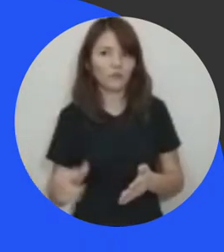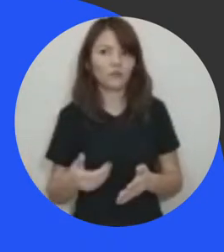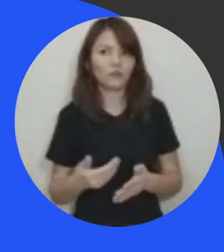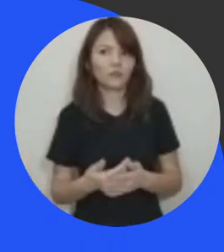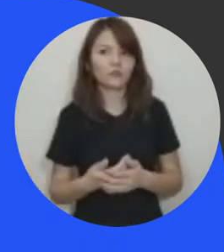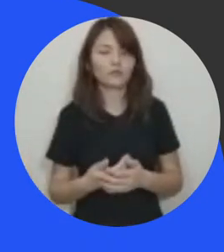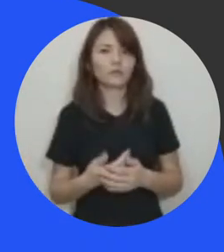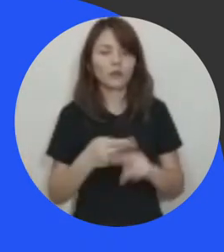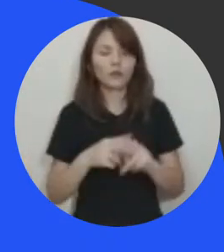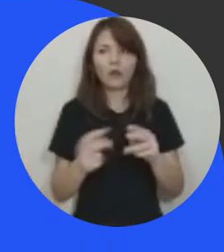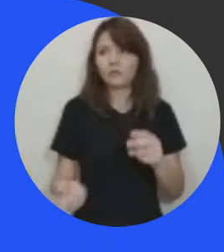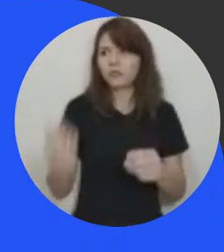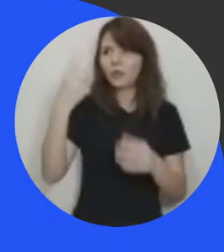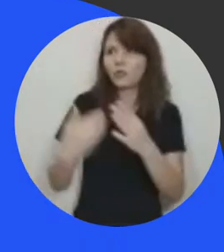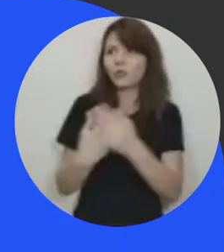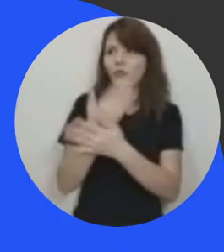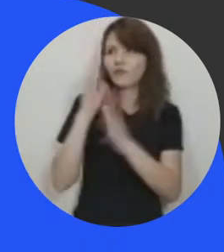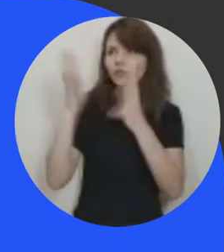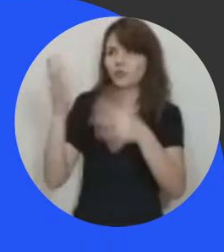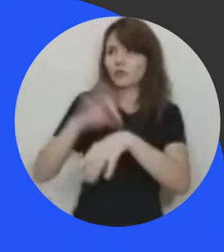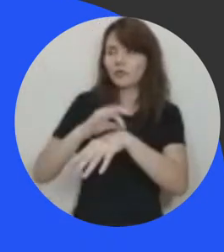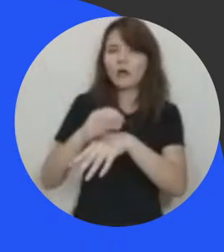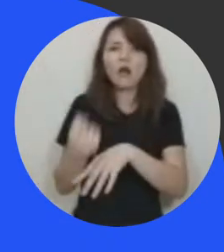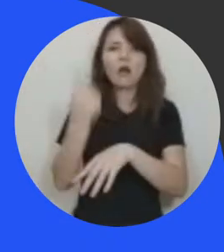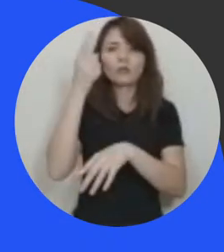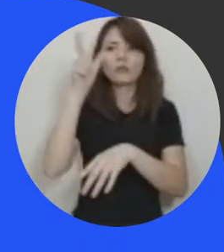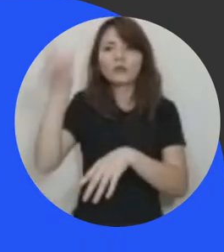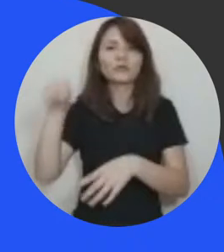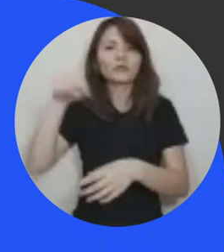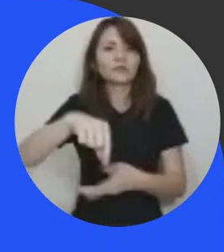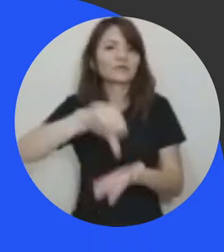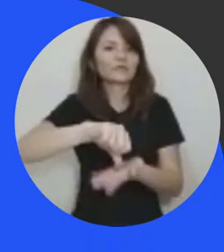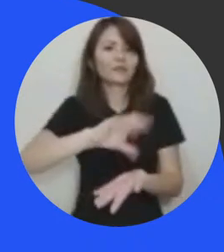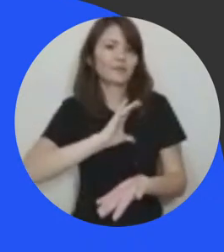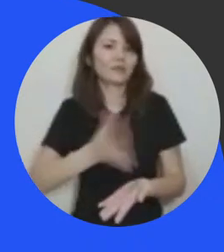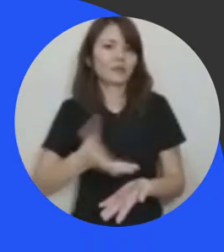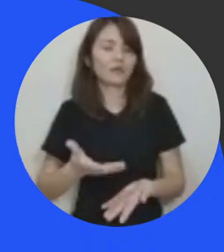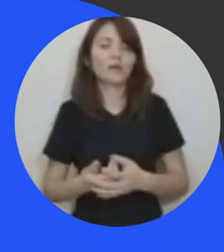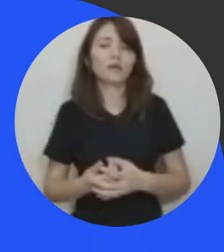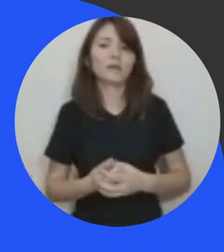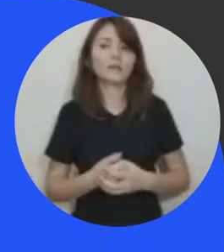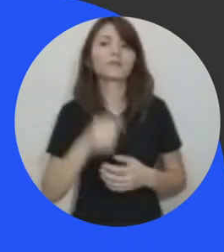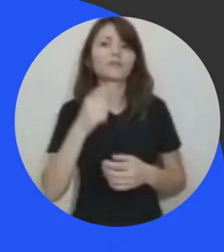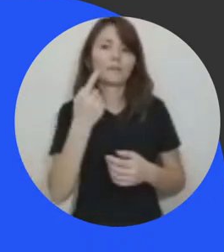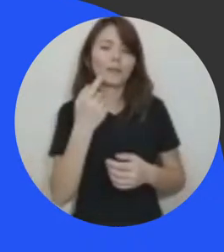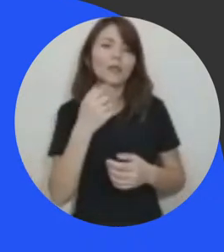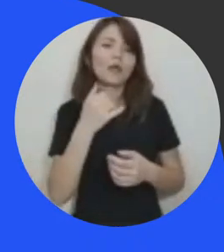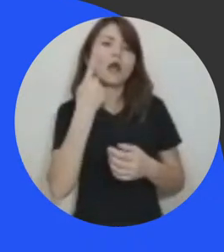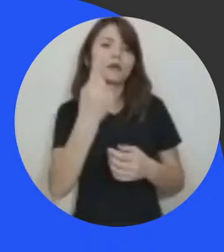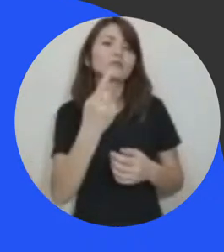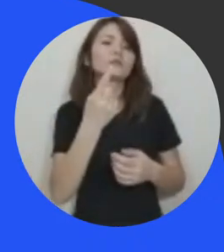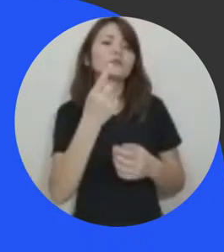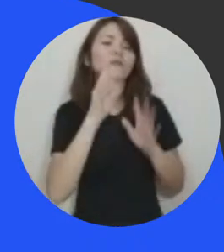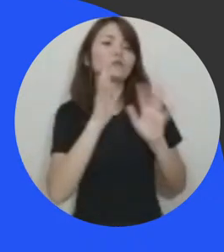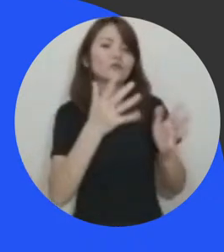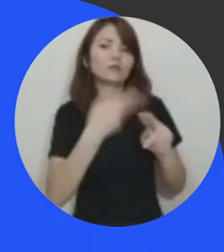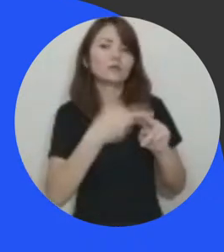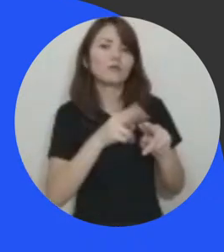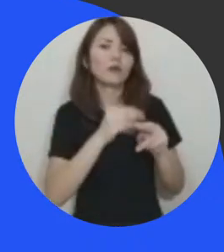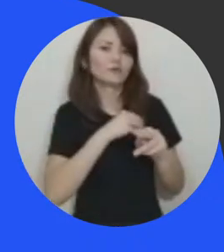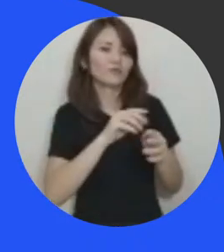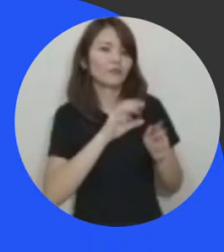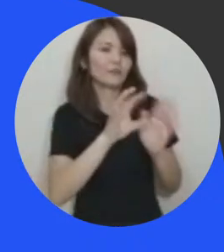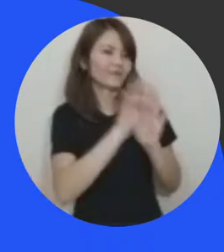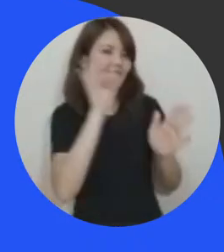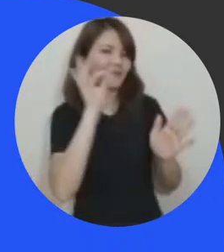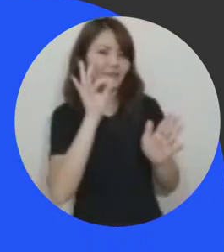going to focus on one of these. So this lineage that I've indicated, where my team within